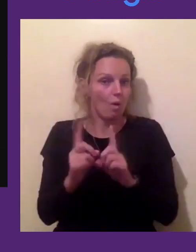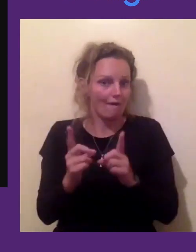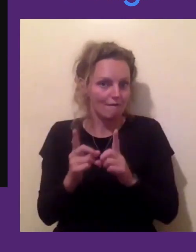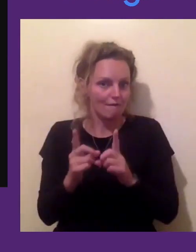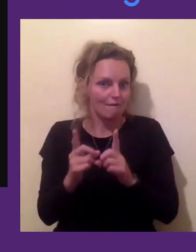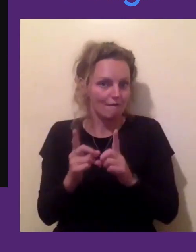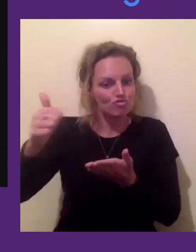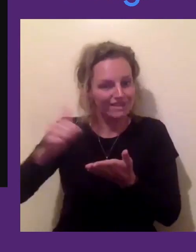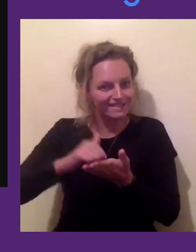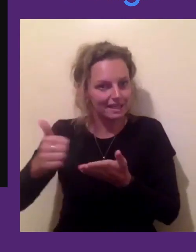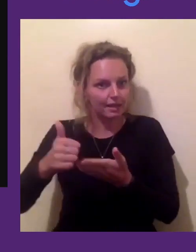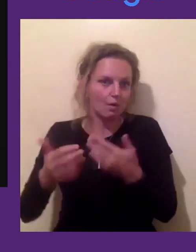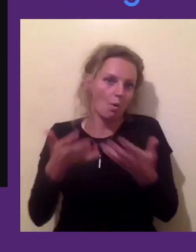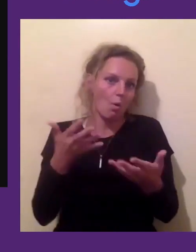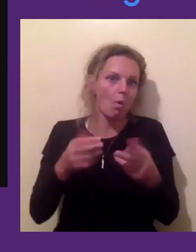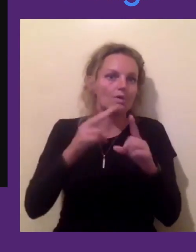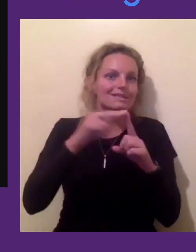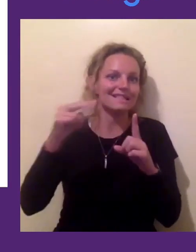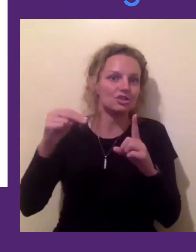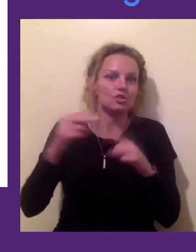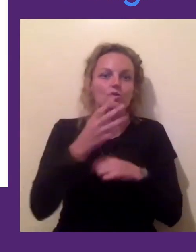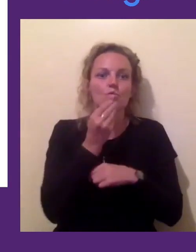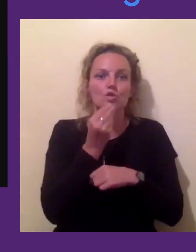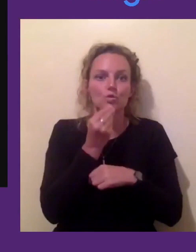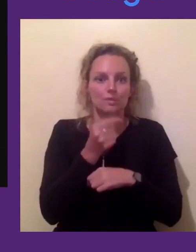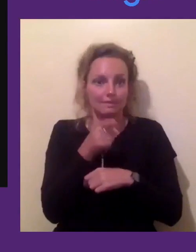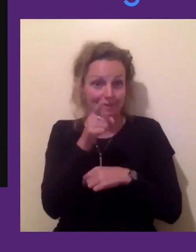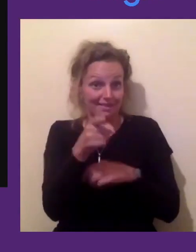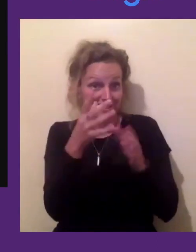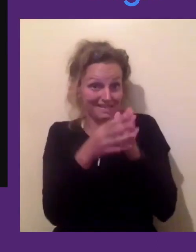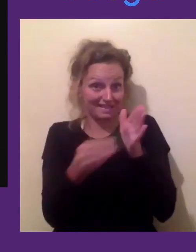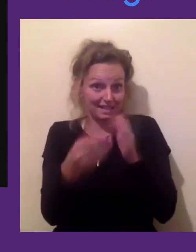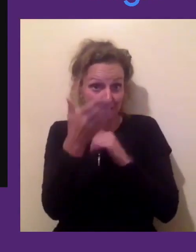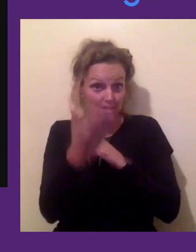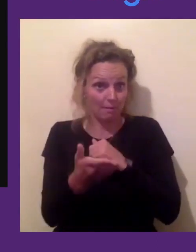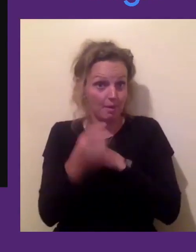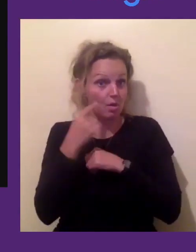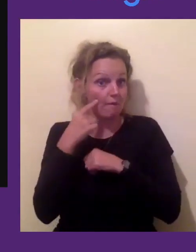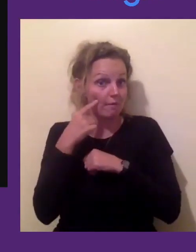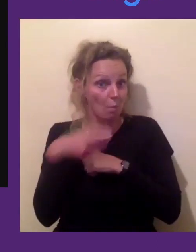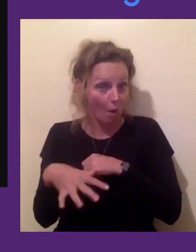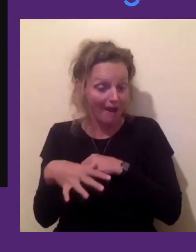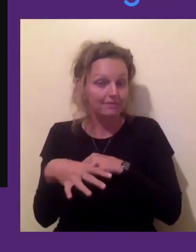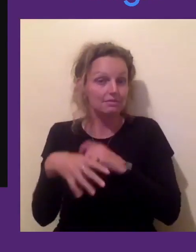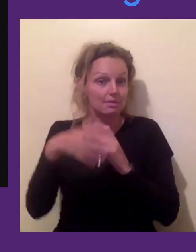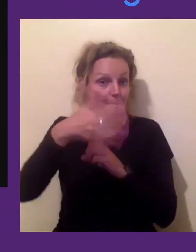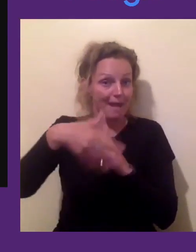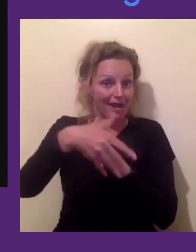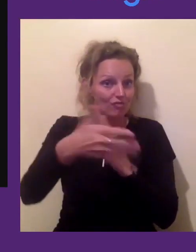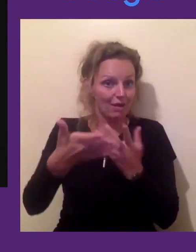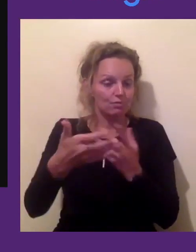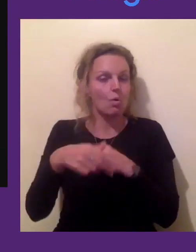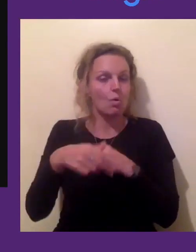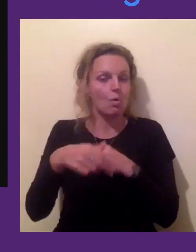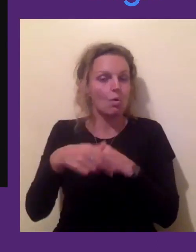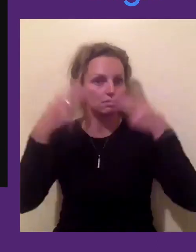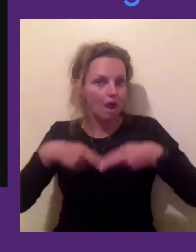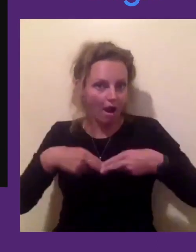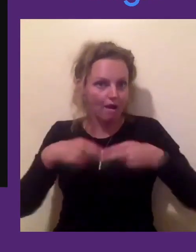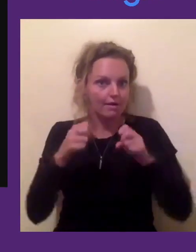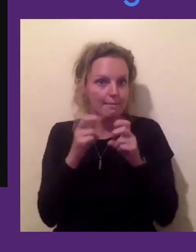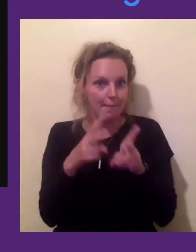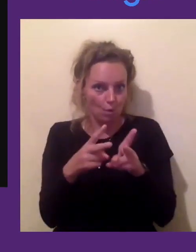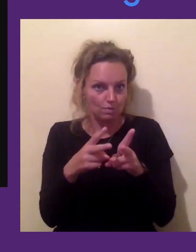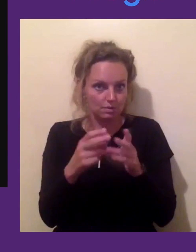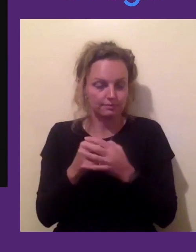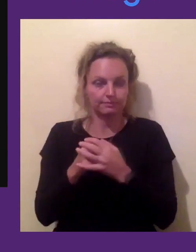This is an example of the light mode with white background, and the lights out, we're back to dark mode. The same codes